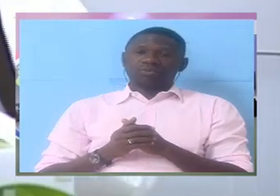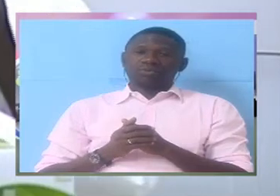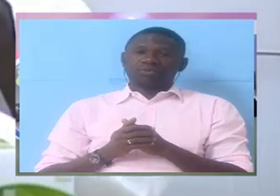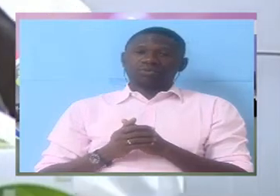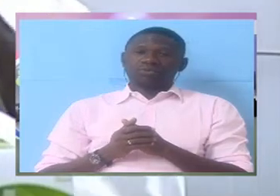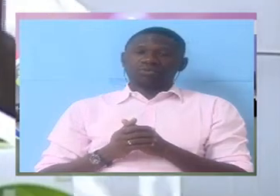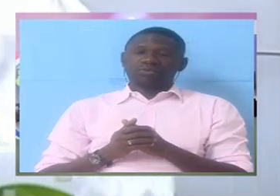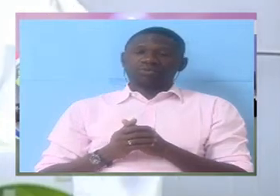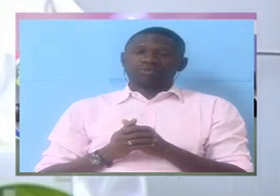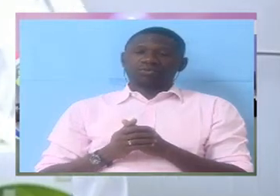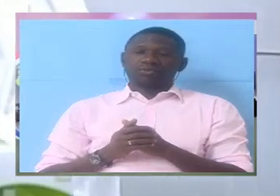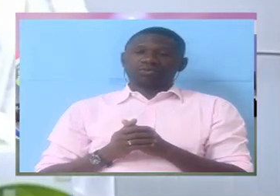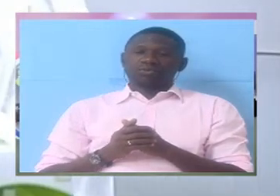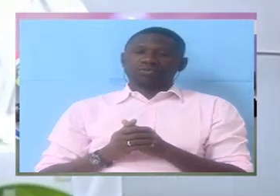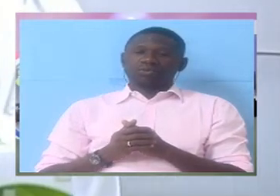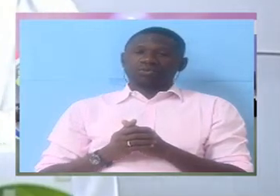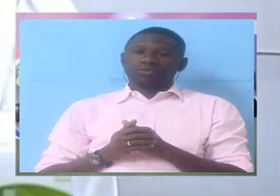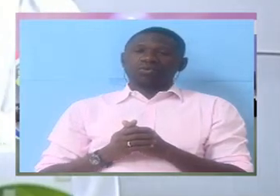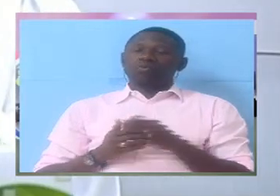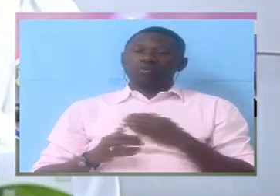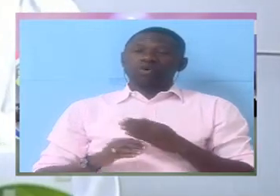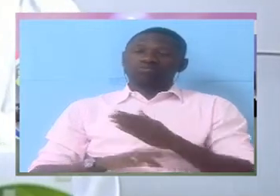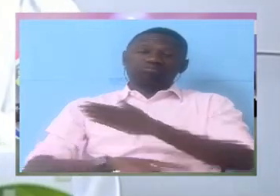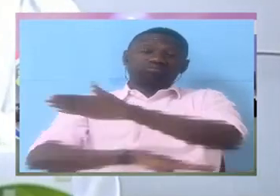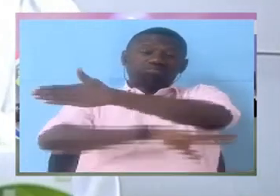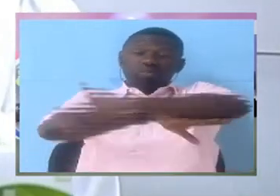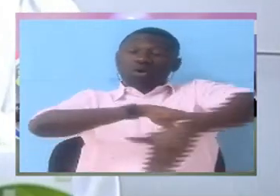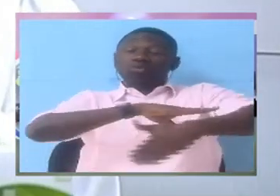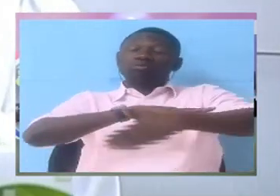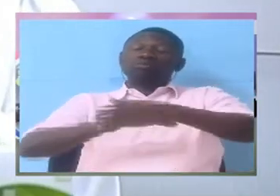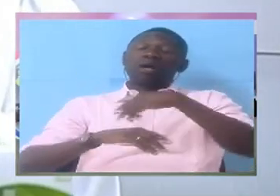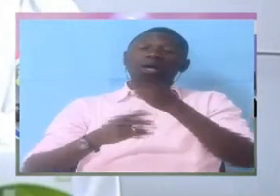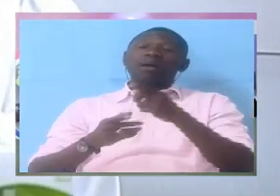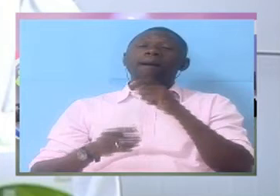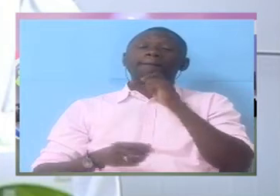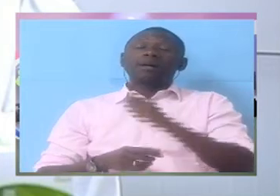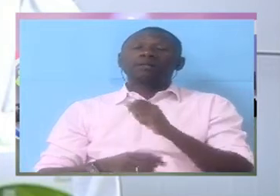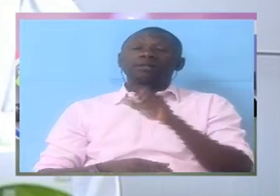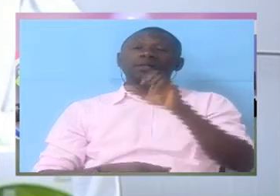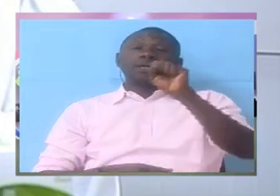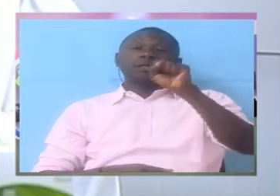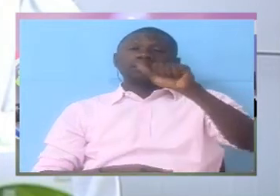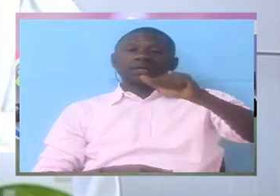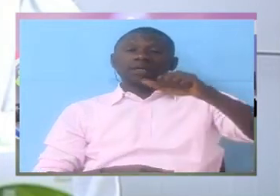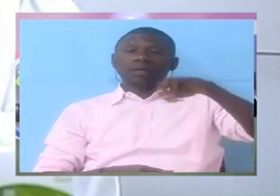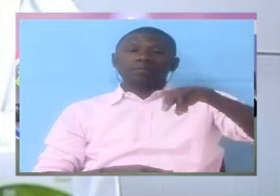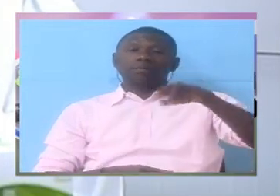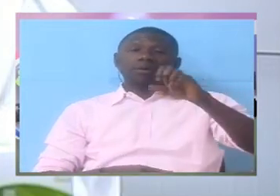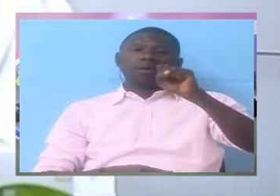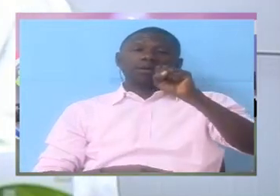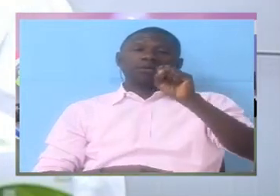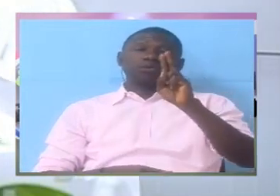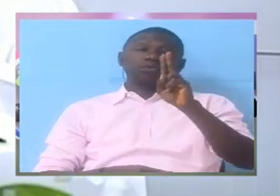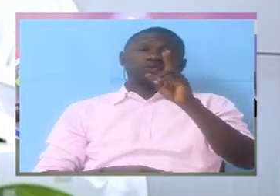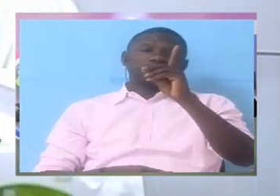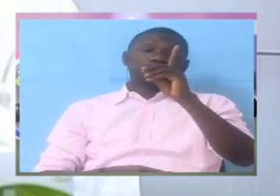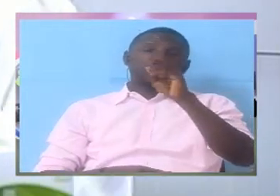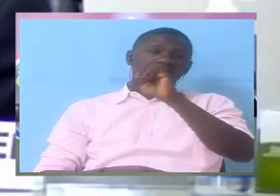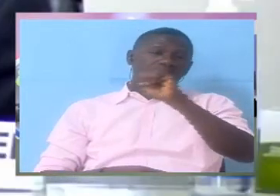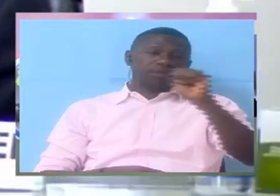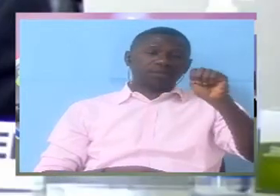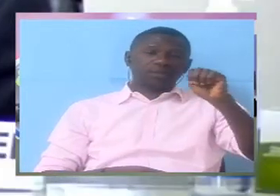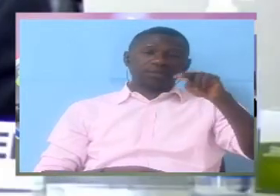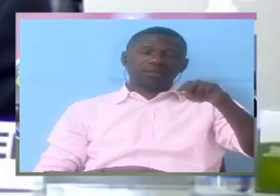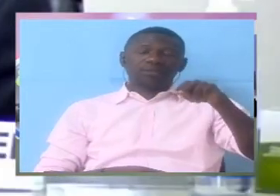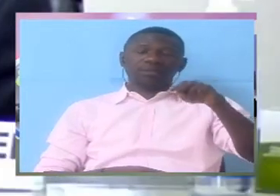Sar and his men. Yara wa moto Samsidin Sar na la mole moto nyin dia ku ya muta. What day are